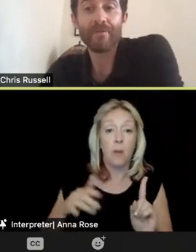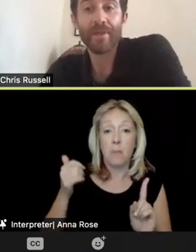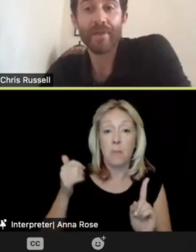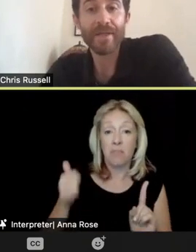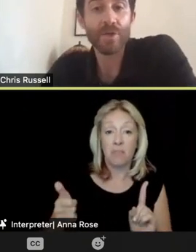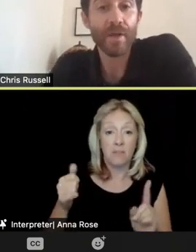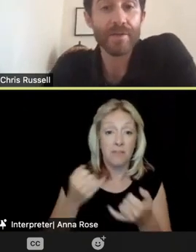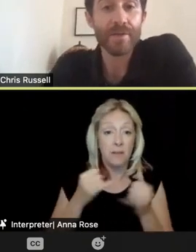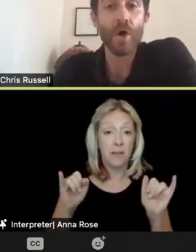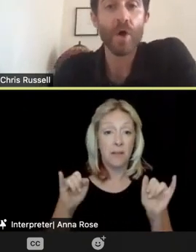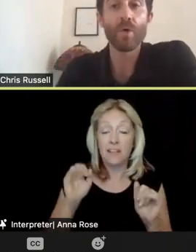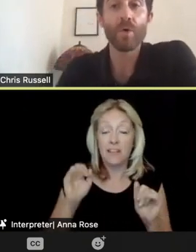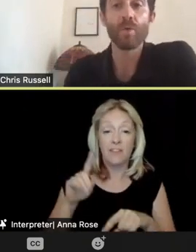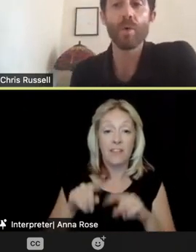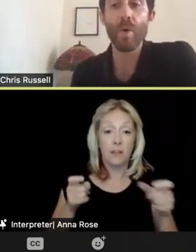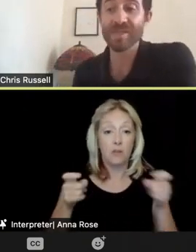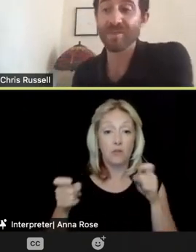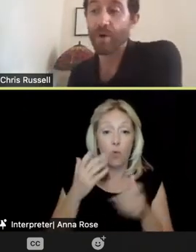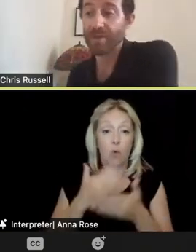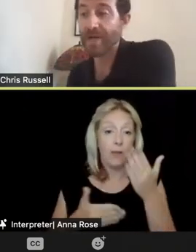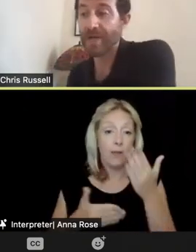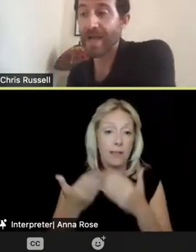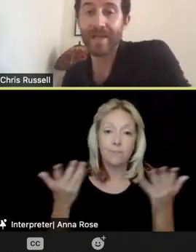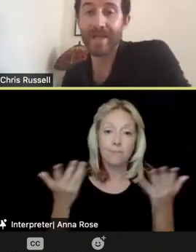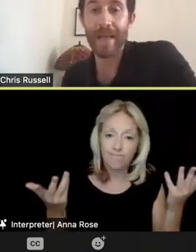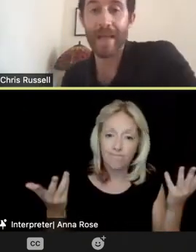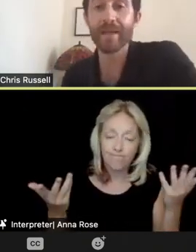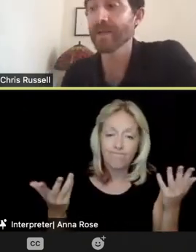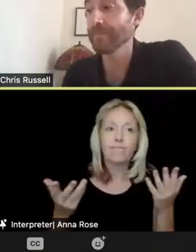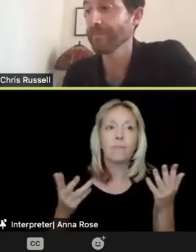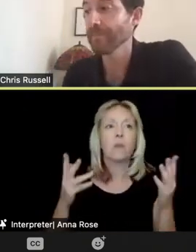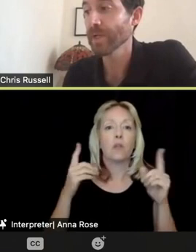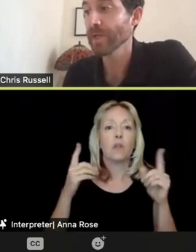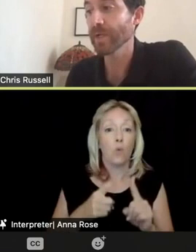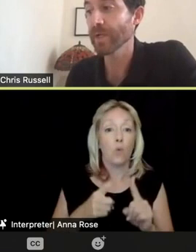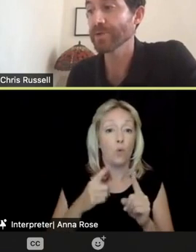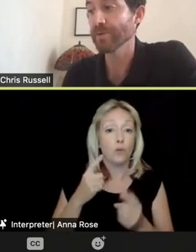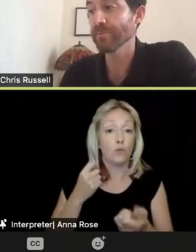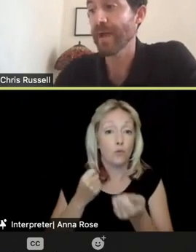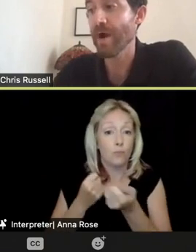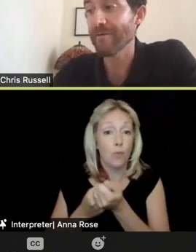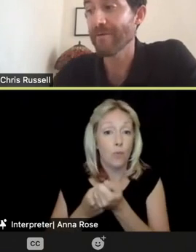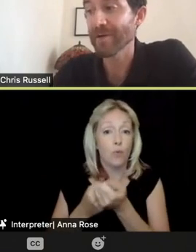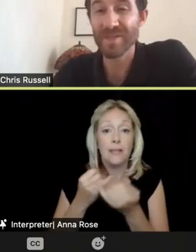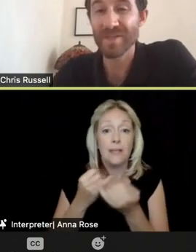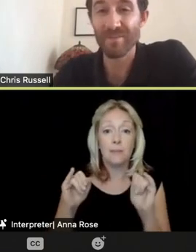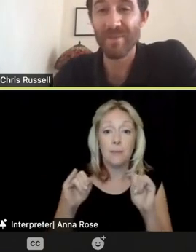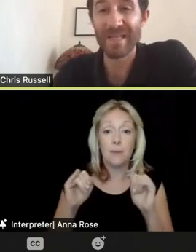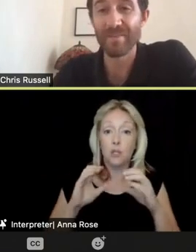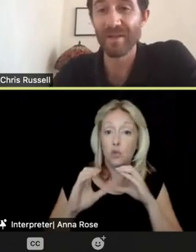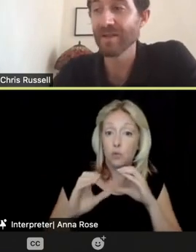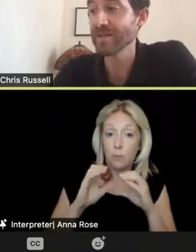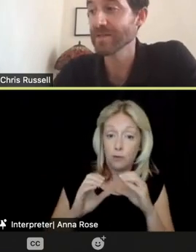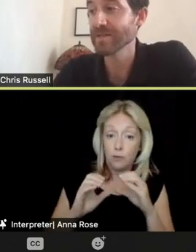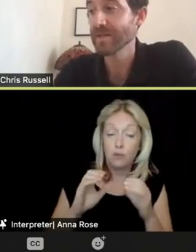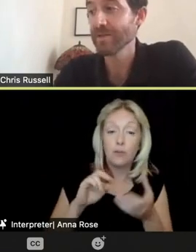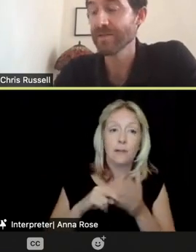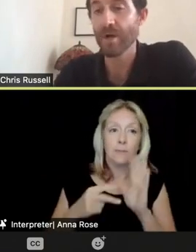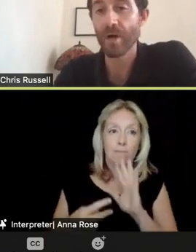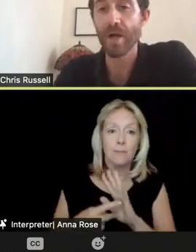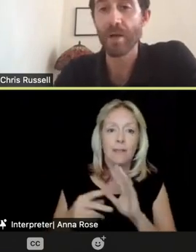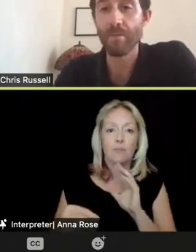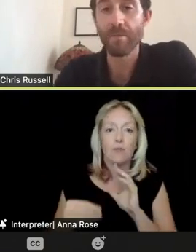independent modality for that student. So we want to support the child's independent communication by offering them some